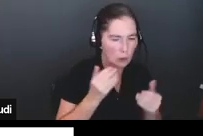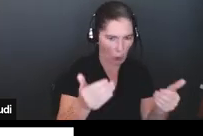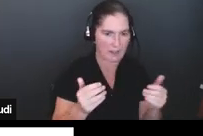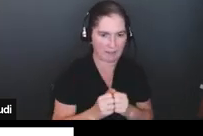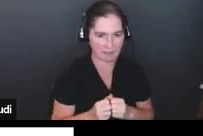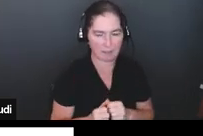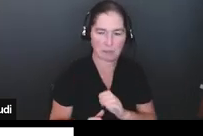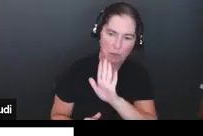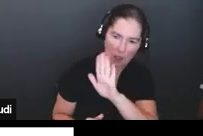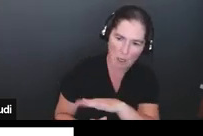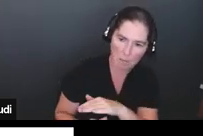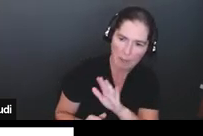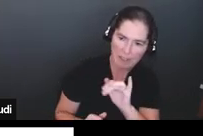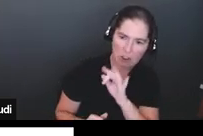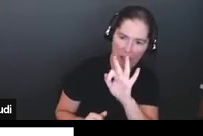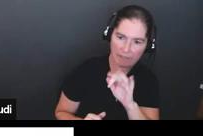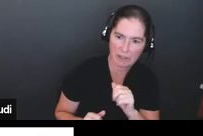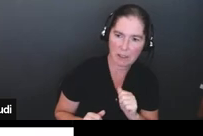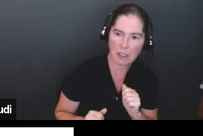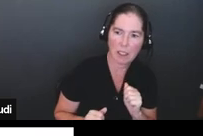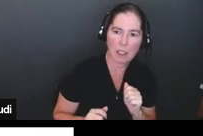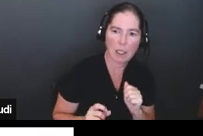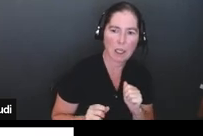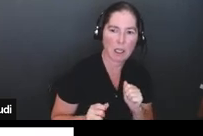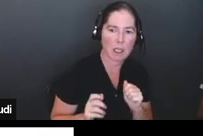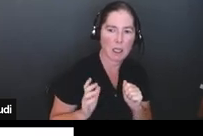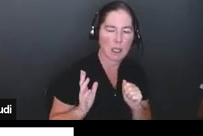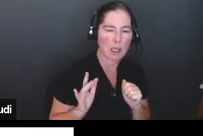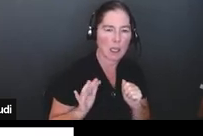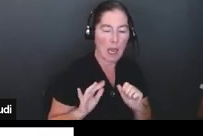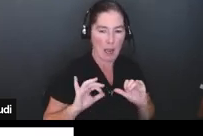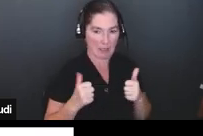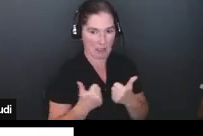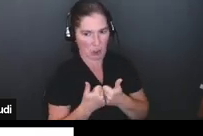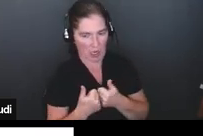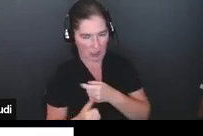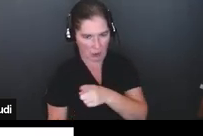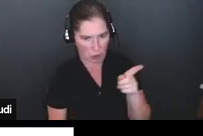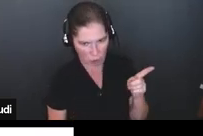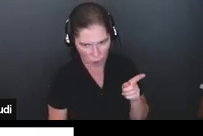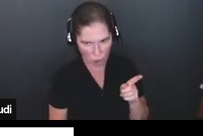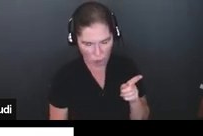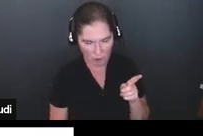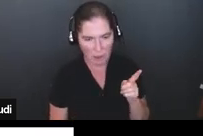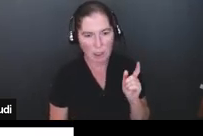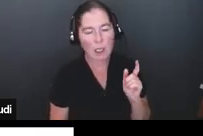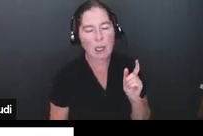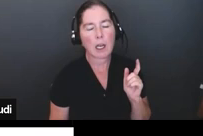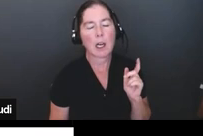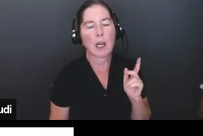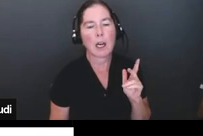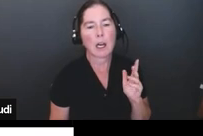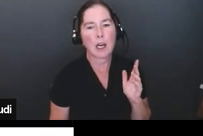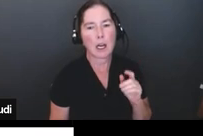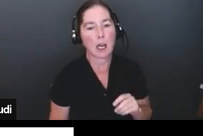fact, Christina, I'm going to challenge in our participants from a lot of the questions that I was seeing to even go find the